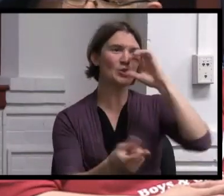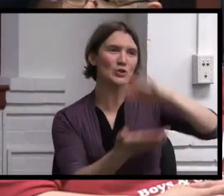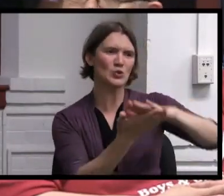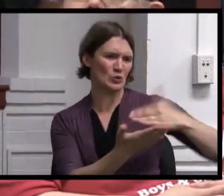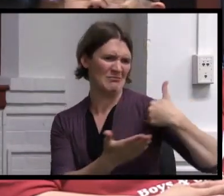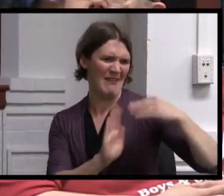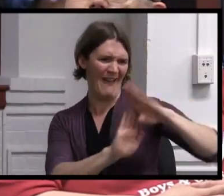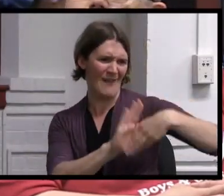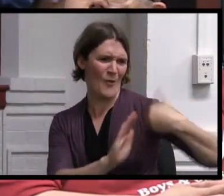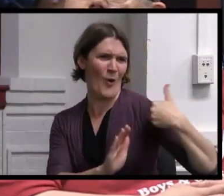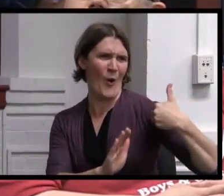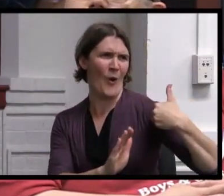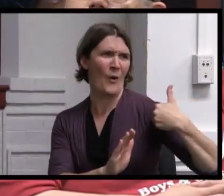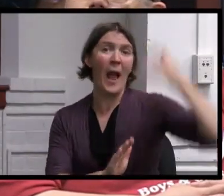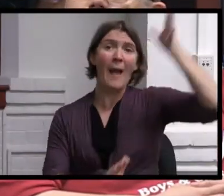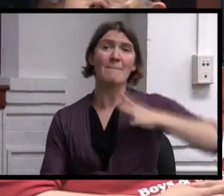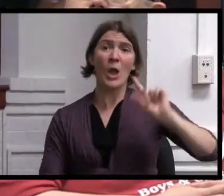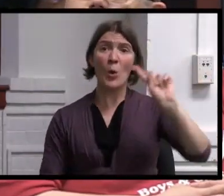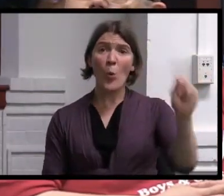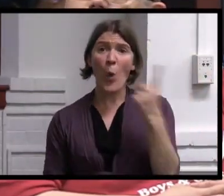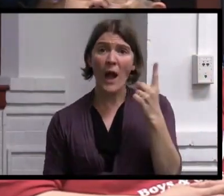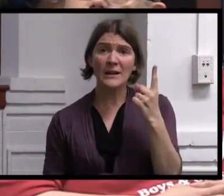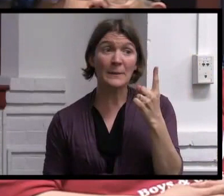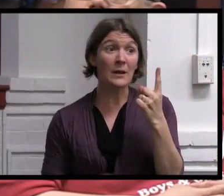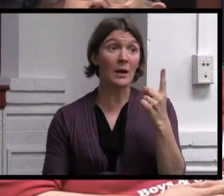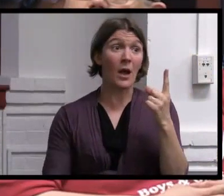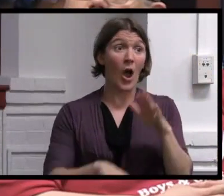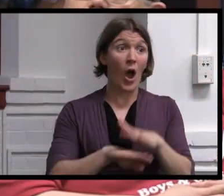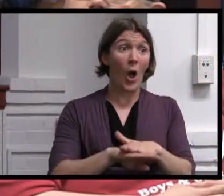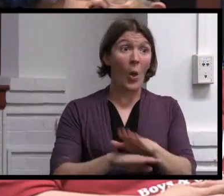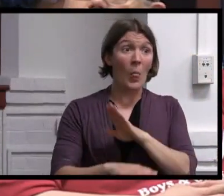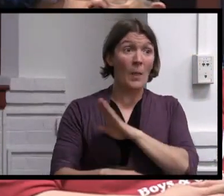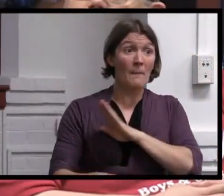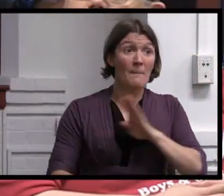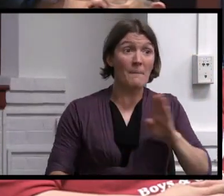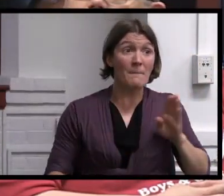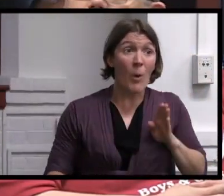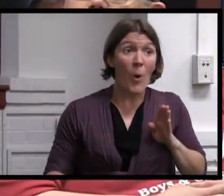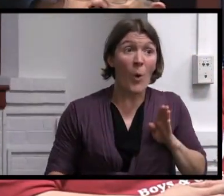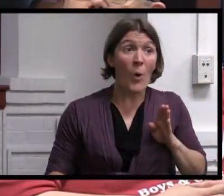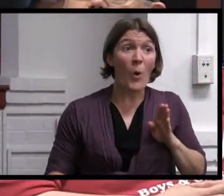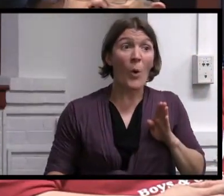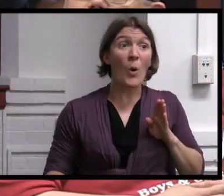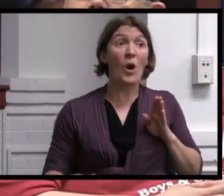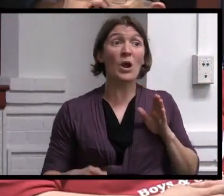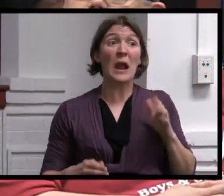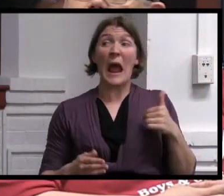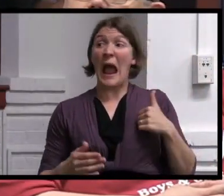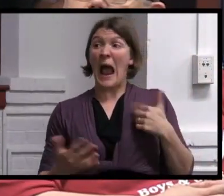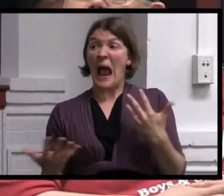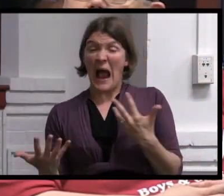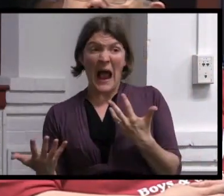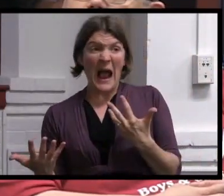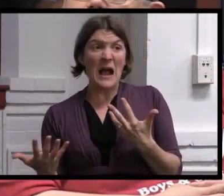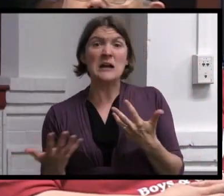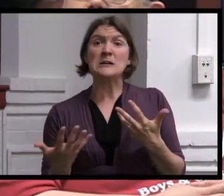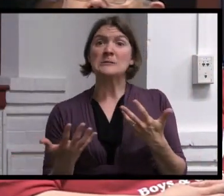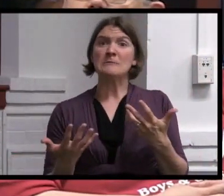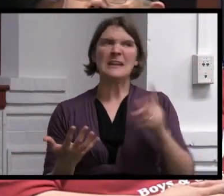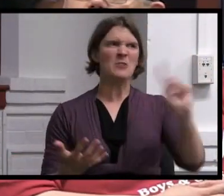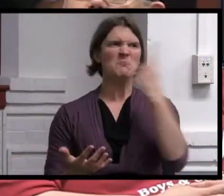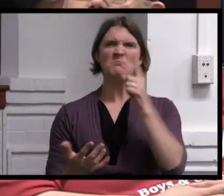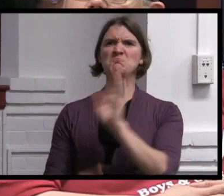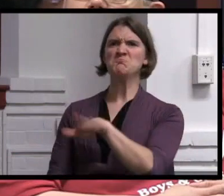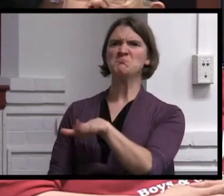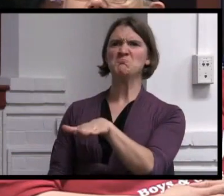ago, a man walked up to me. I don't know whether he's on the board or who he is. He walked up and he said,